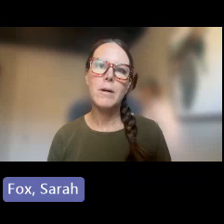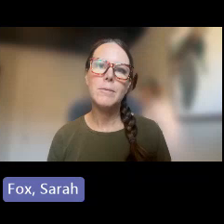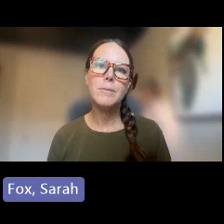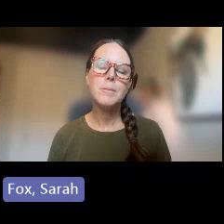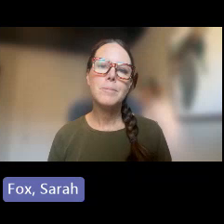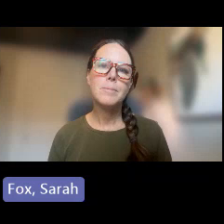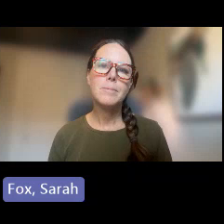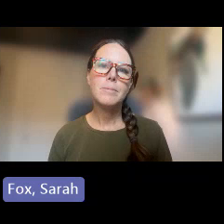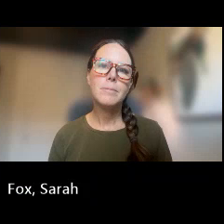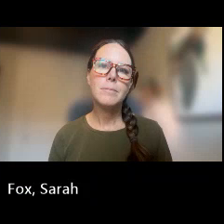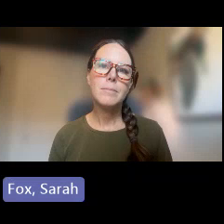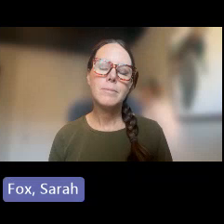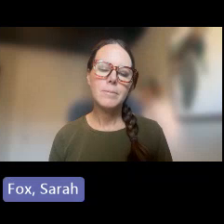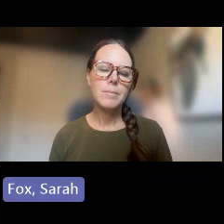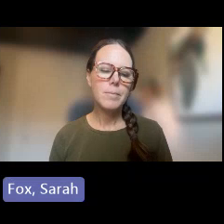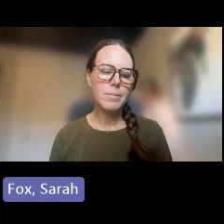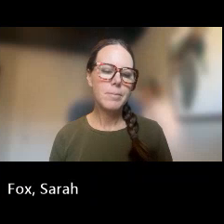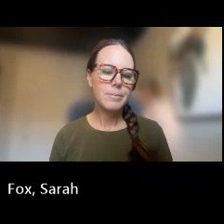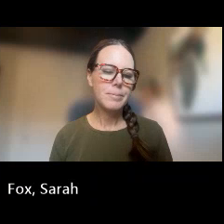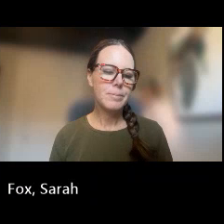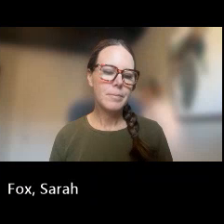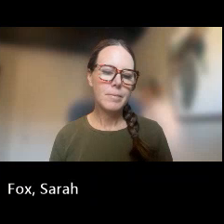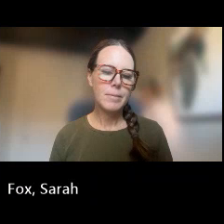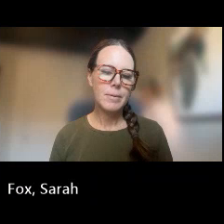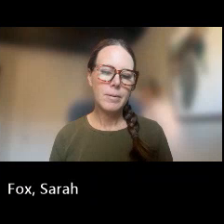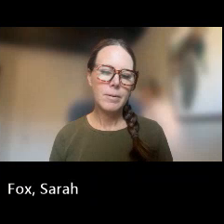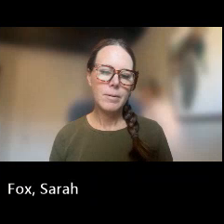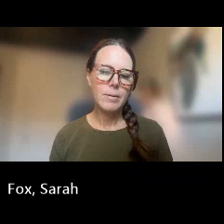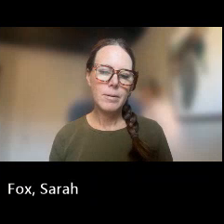then as well. Correct.